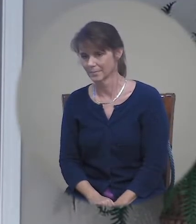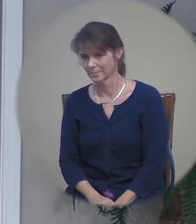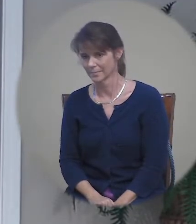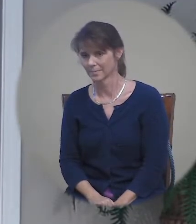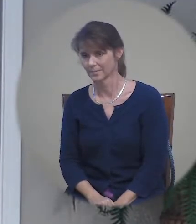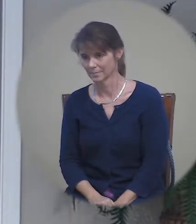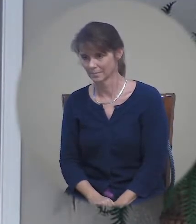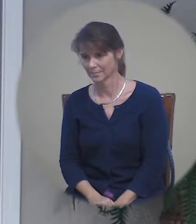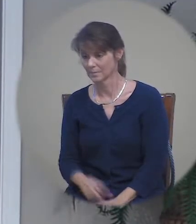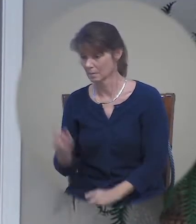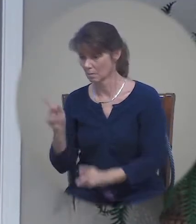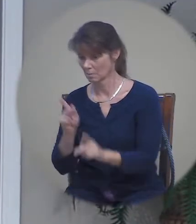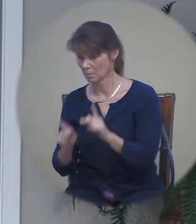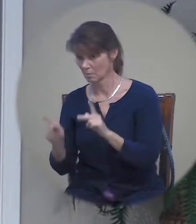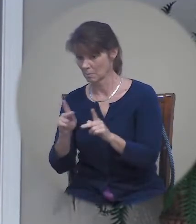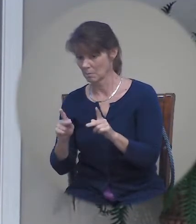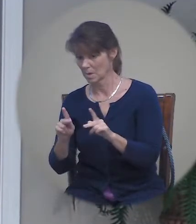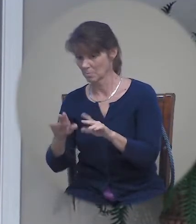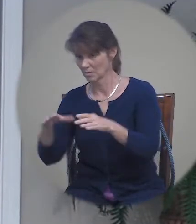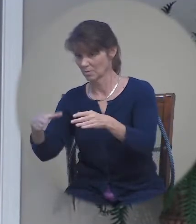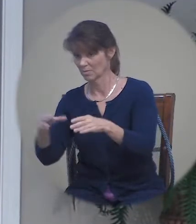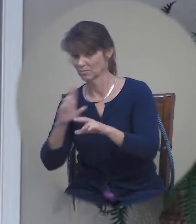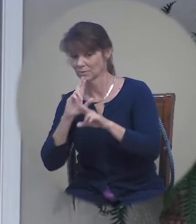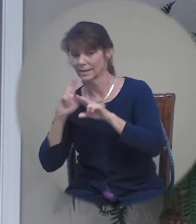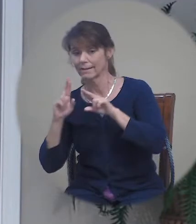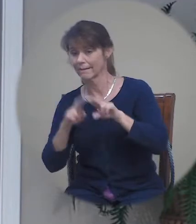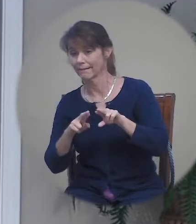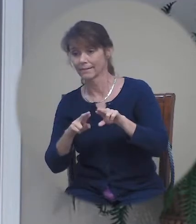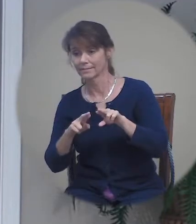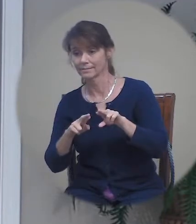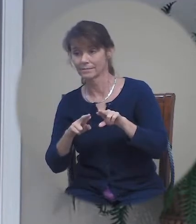But how did the people react to his speeches?